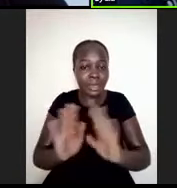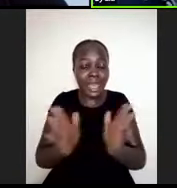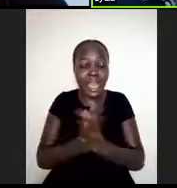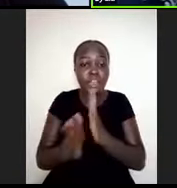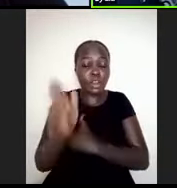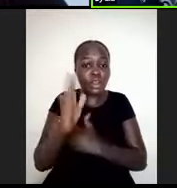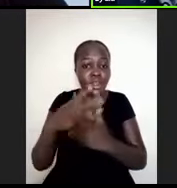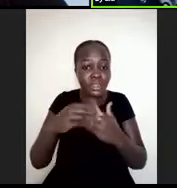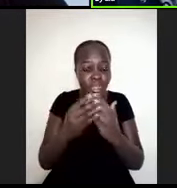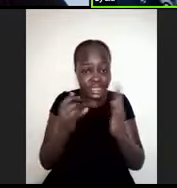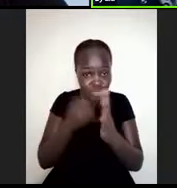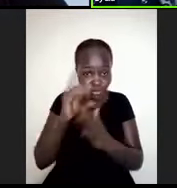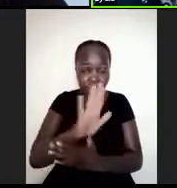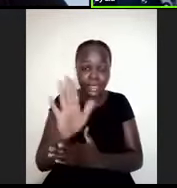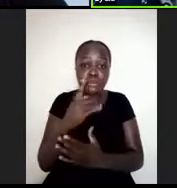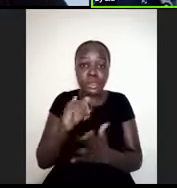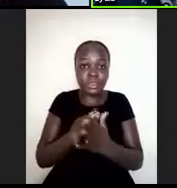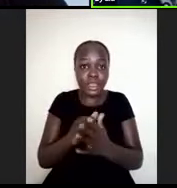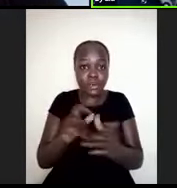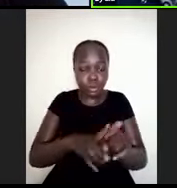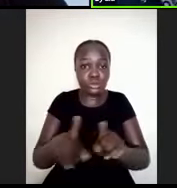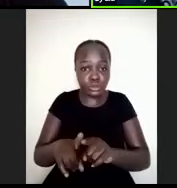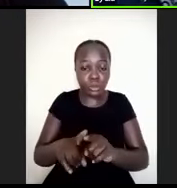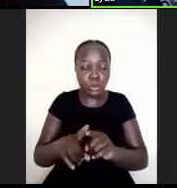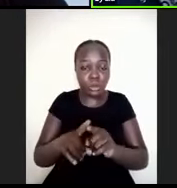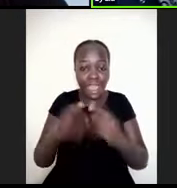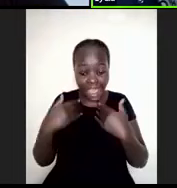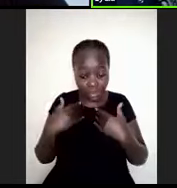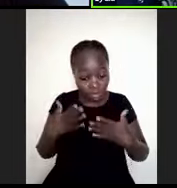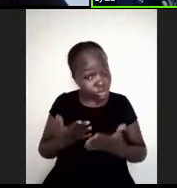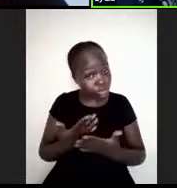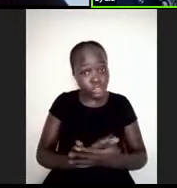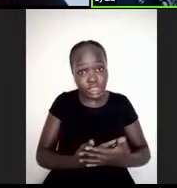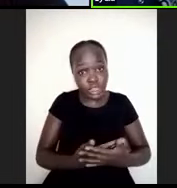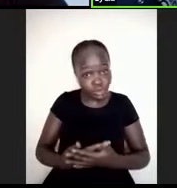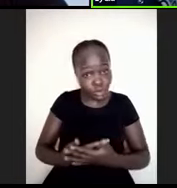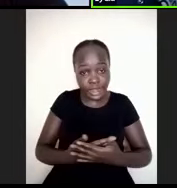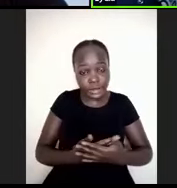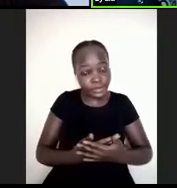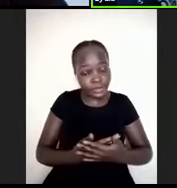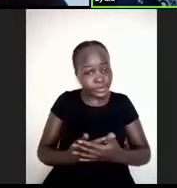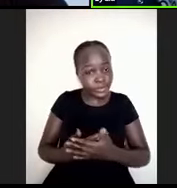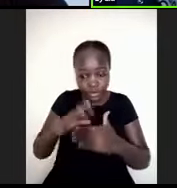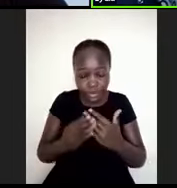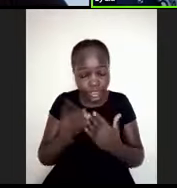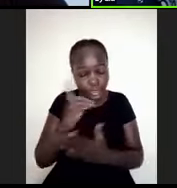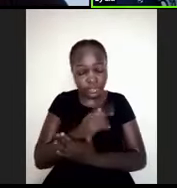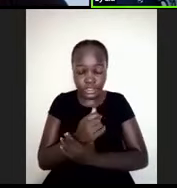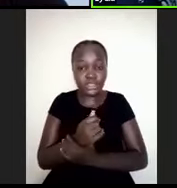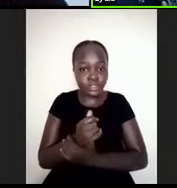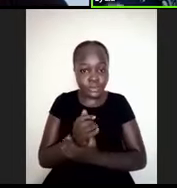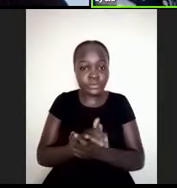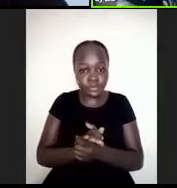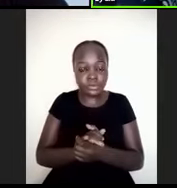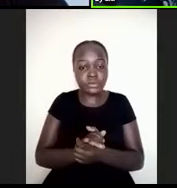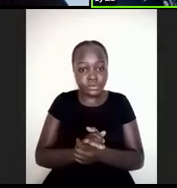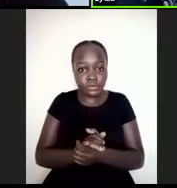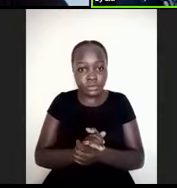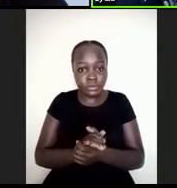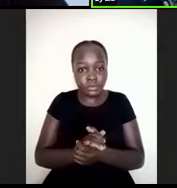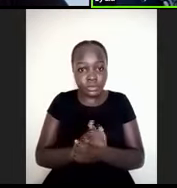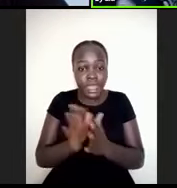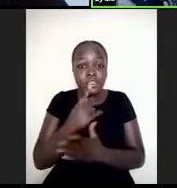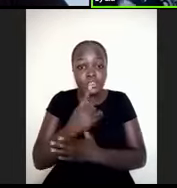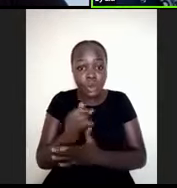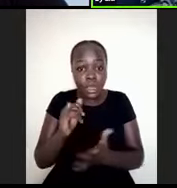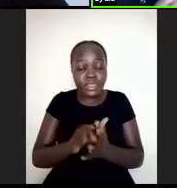for them so that they can also create babies. You are created. Yeah. And so that is the